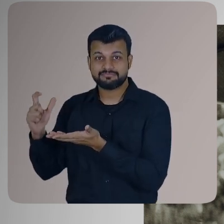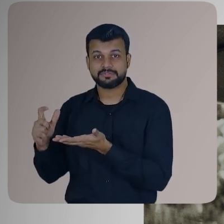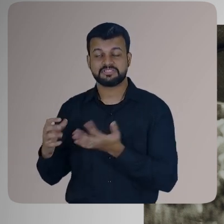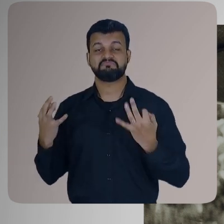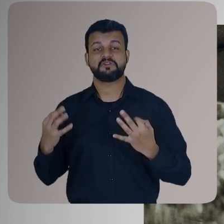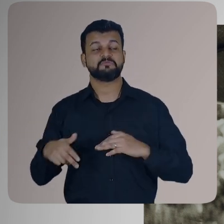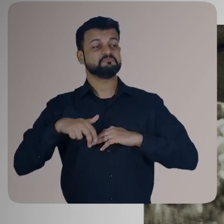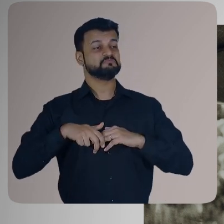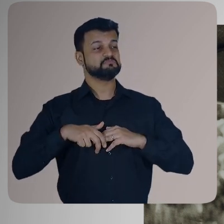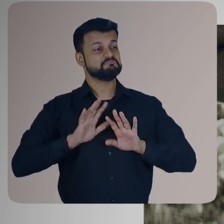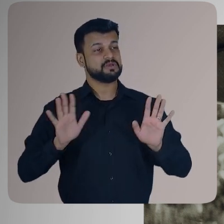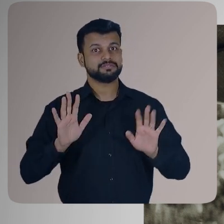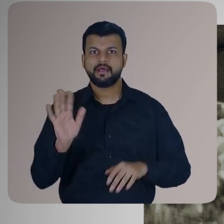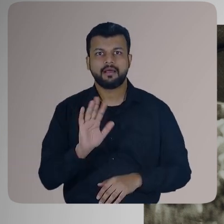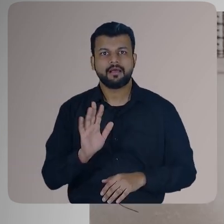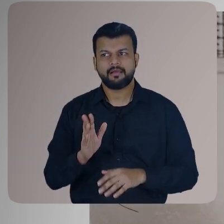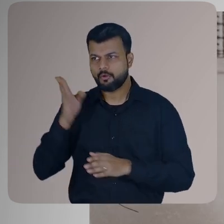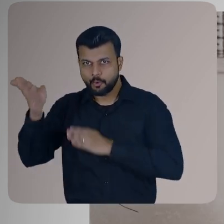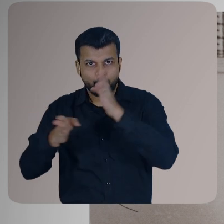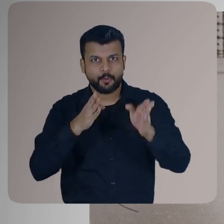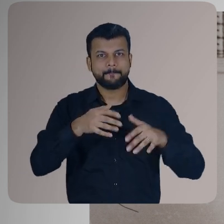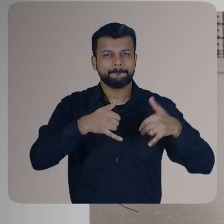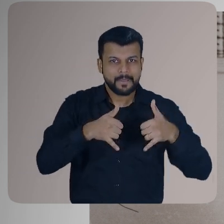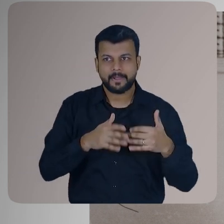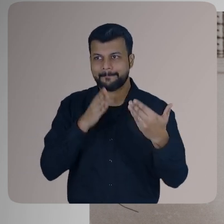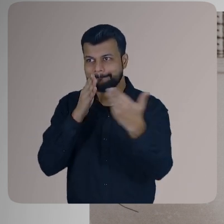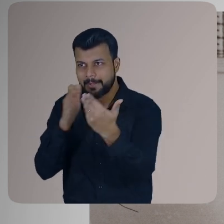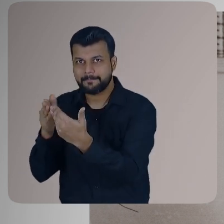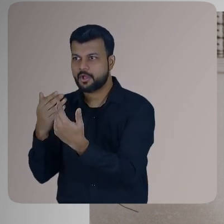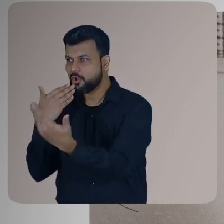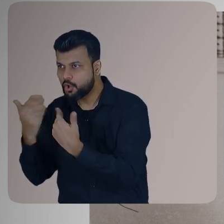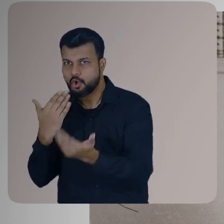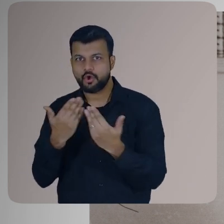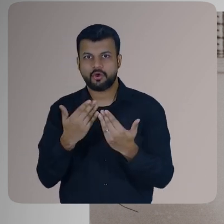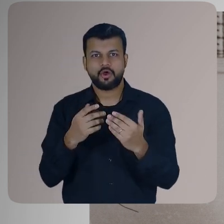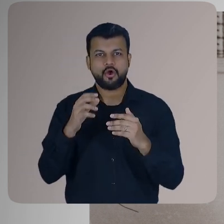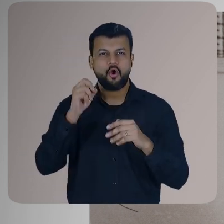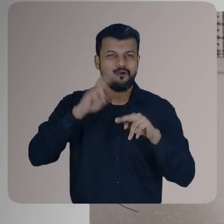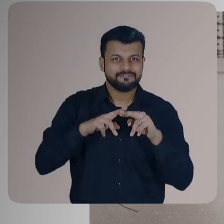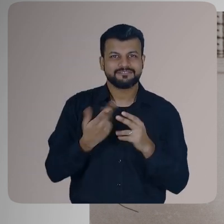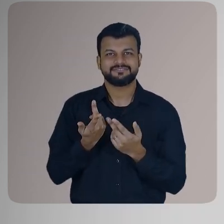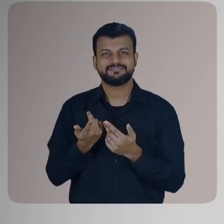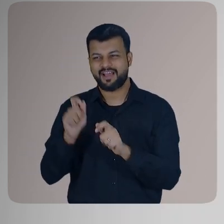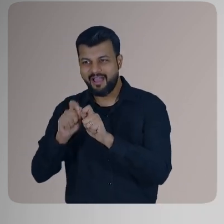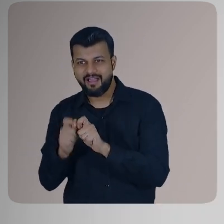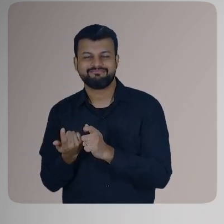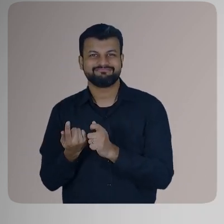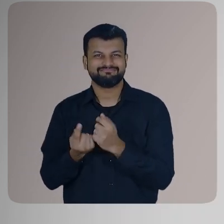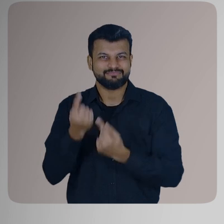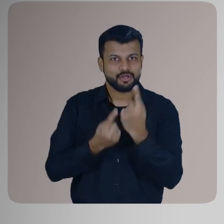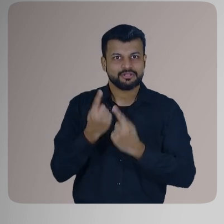her, capturing not only the aesthetics, but also the socio-political context that defined her identity. Her